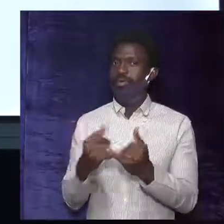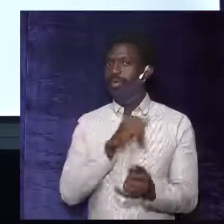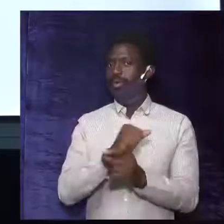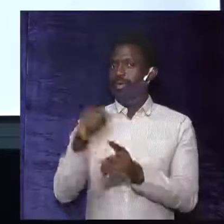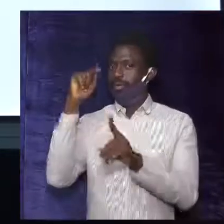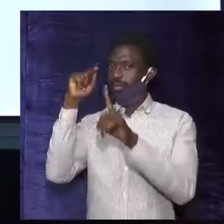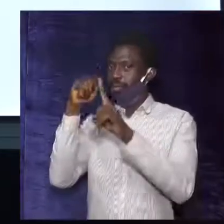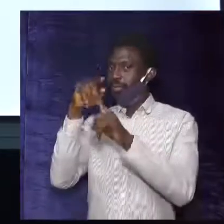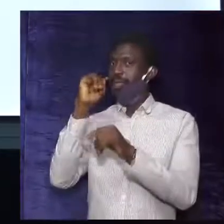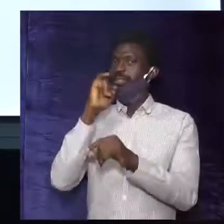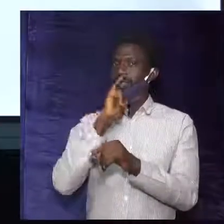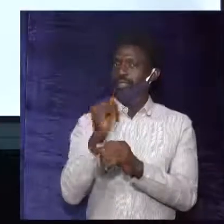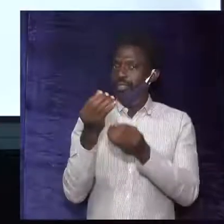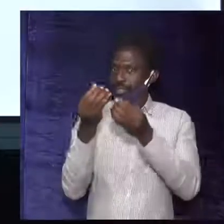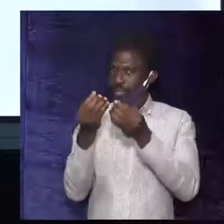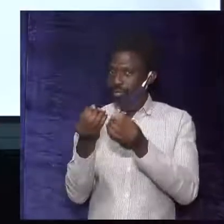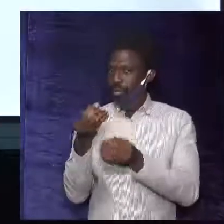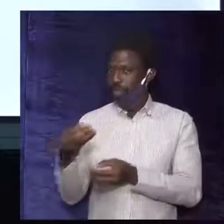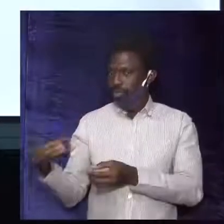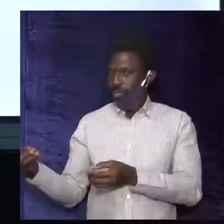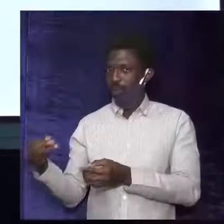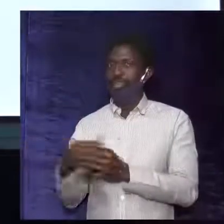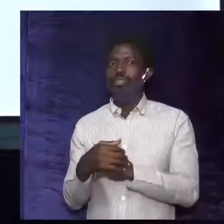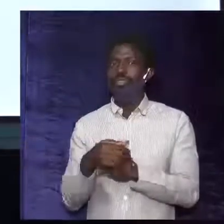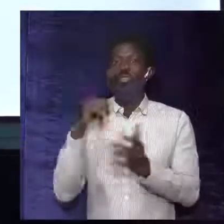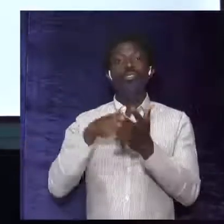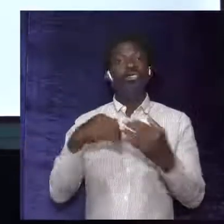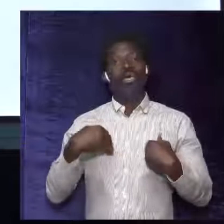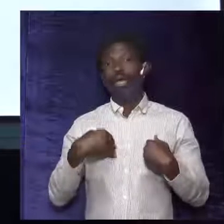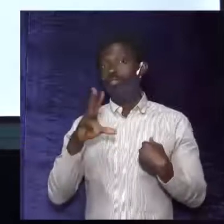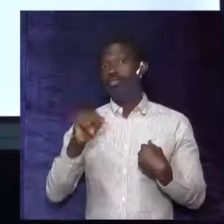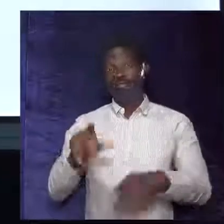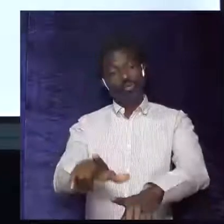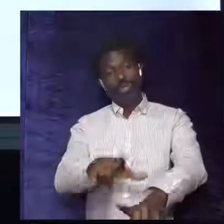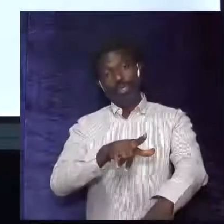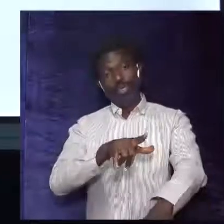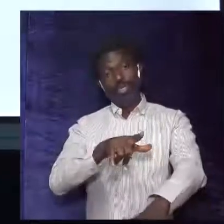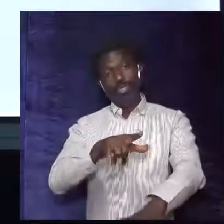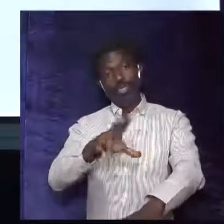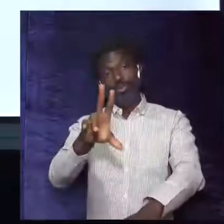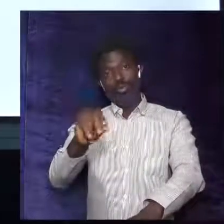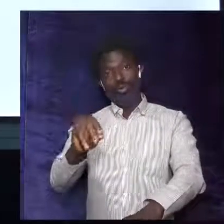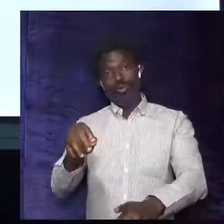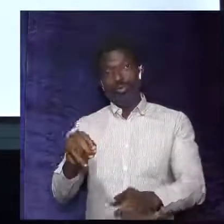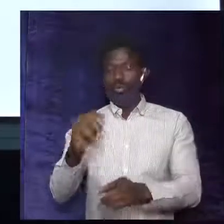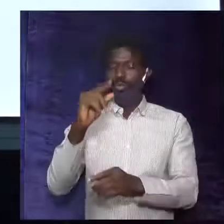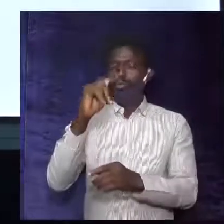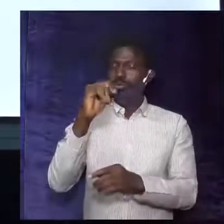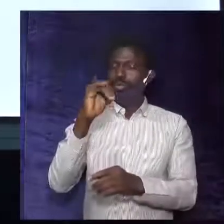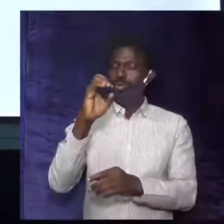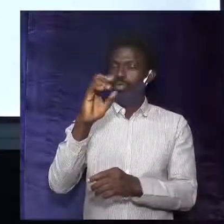about. Now, a point, as I have said, is the smallest object. Okay? It has no length and it has